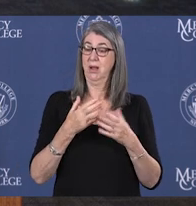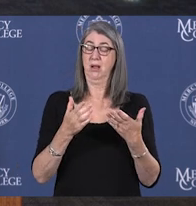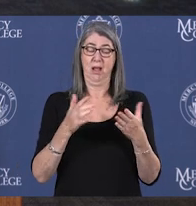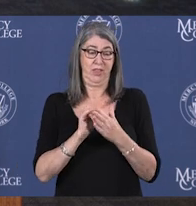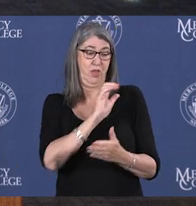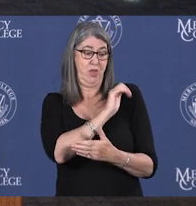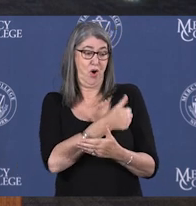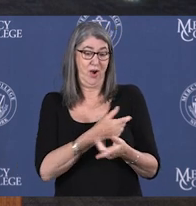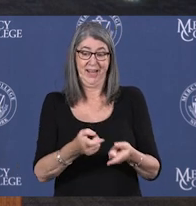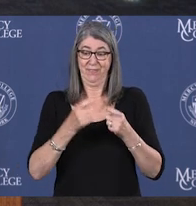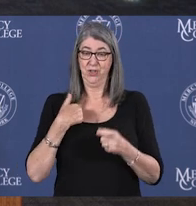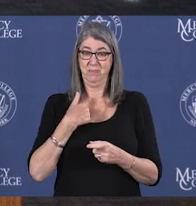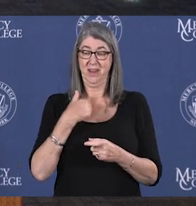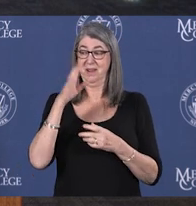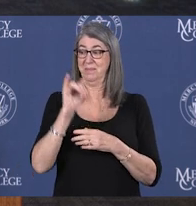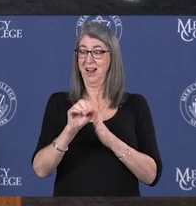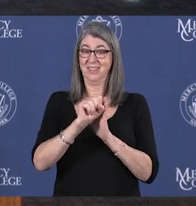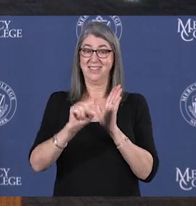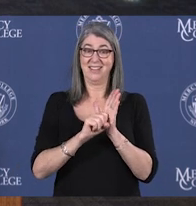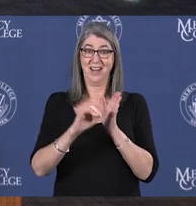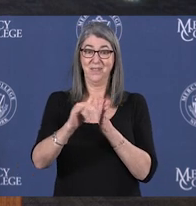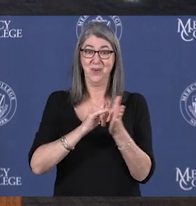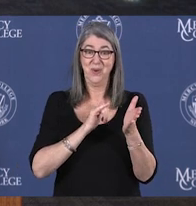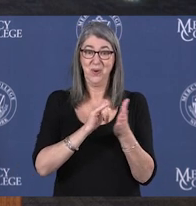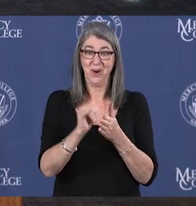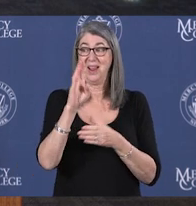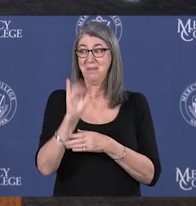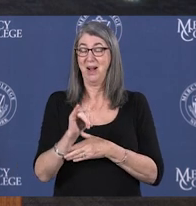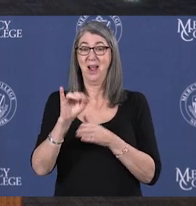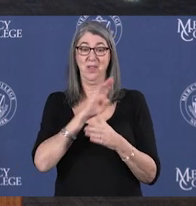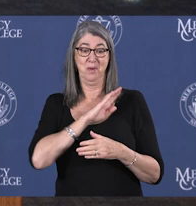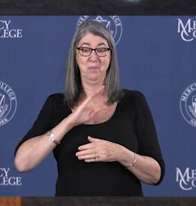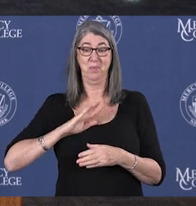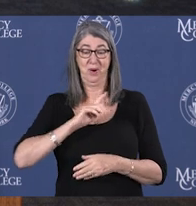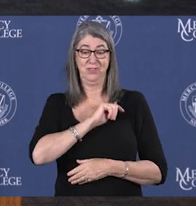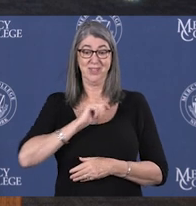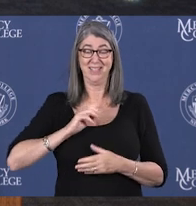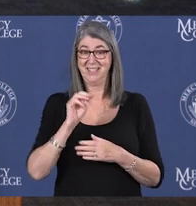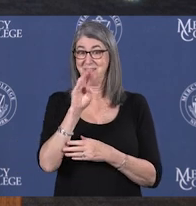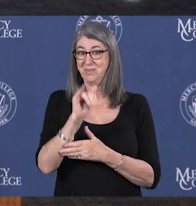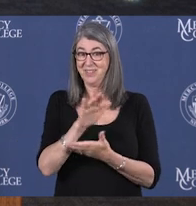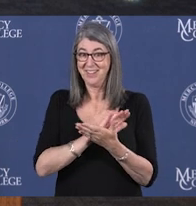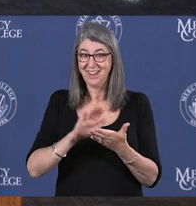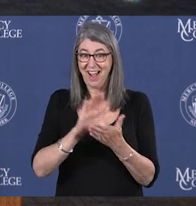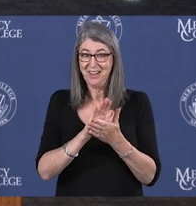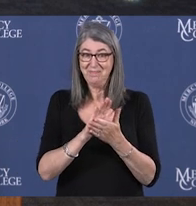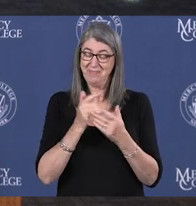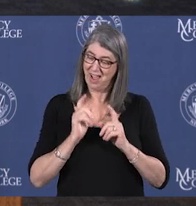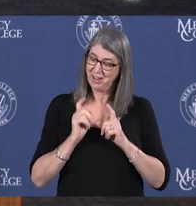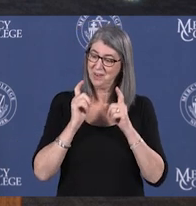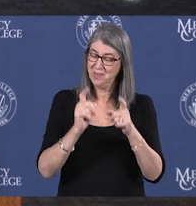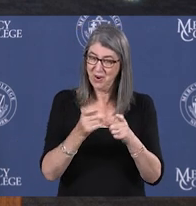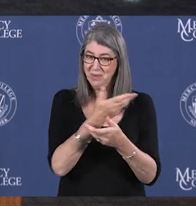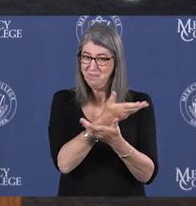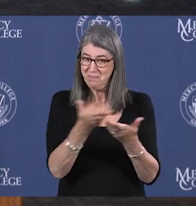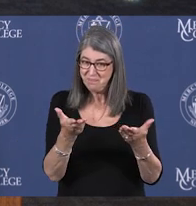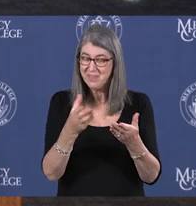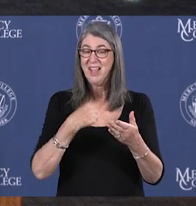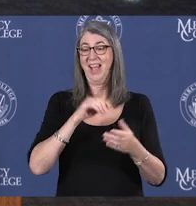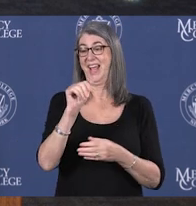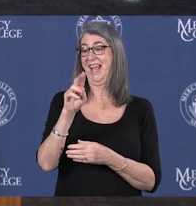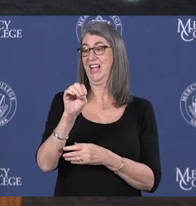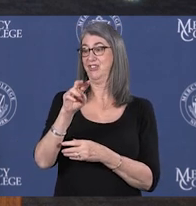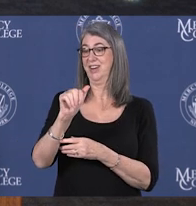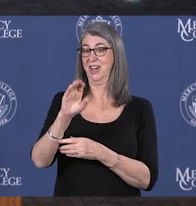esteemed. By virtue of the authority vested in me by the State of New York and by the Board of Trustees of Mercy College, I